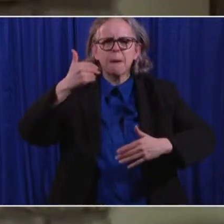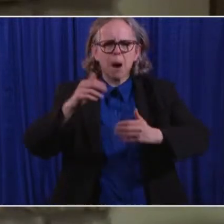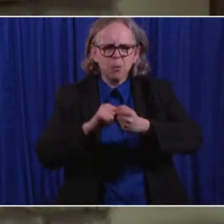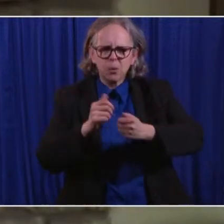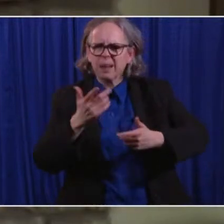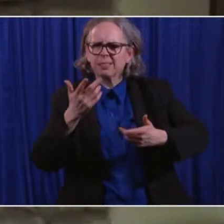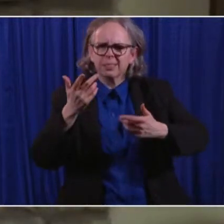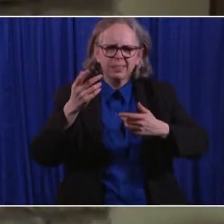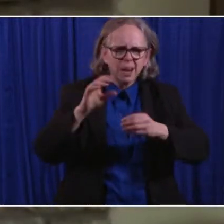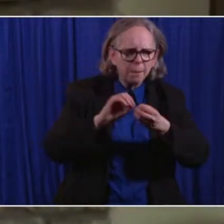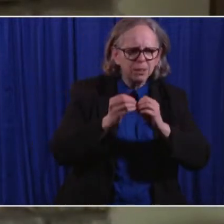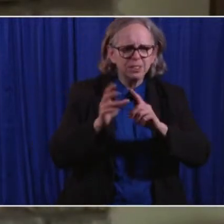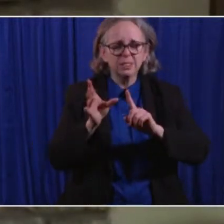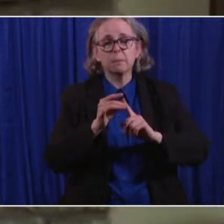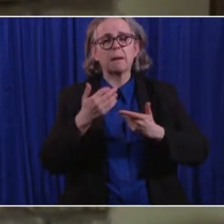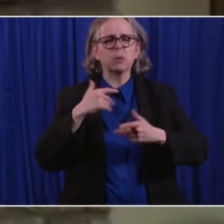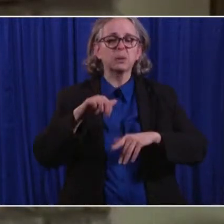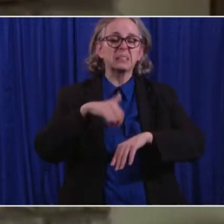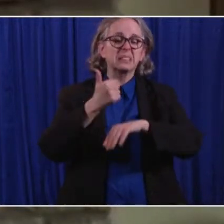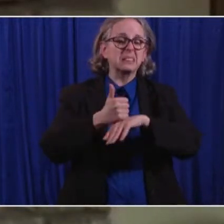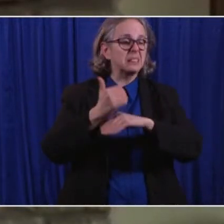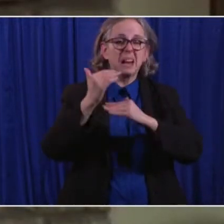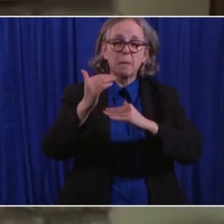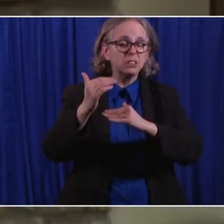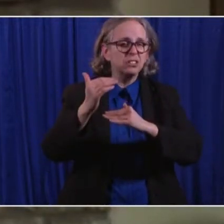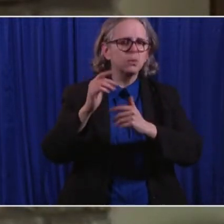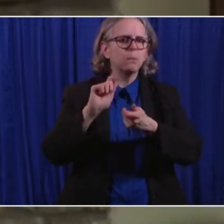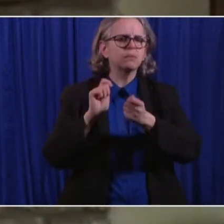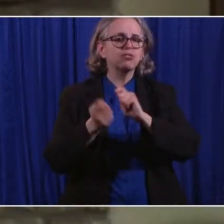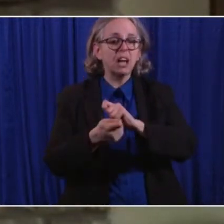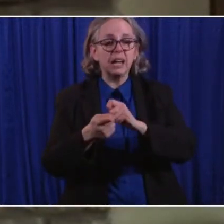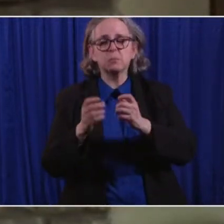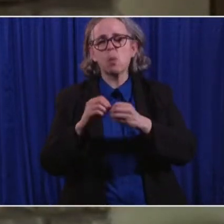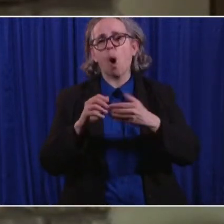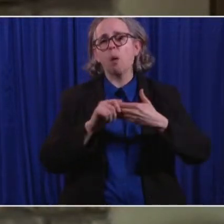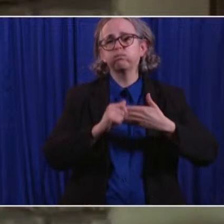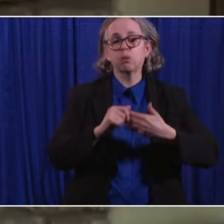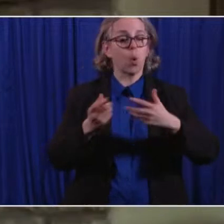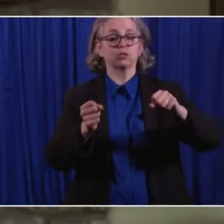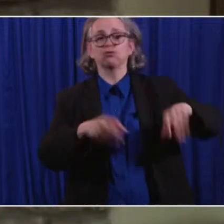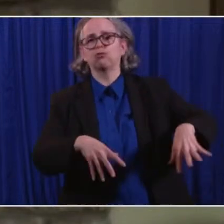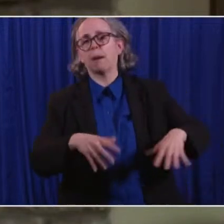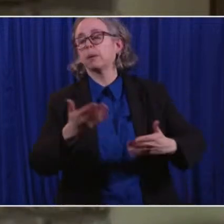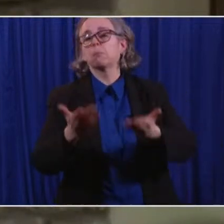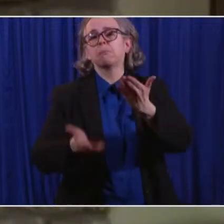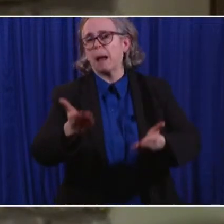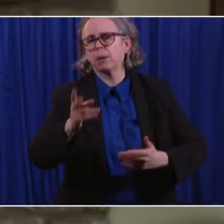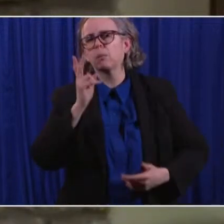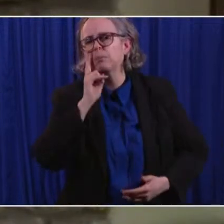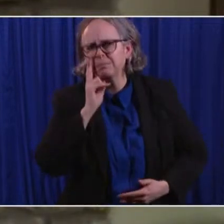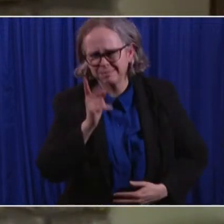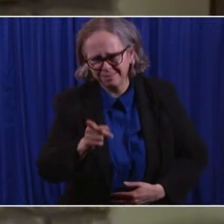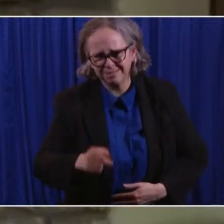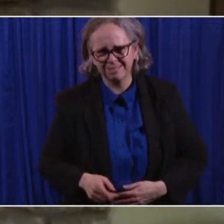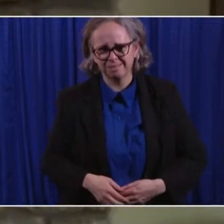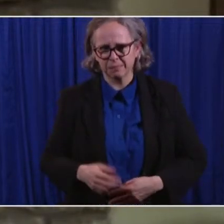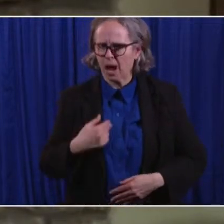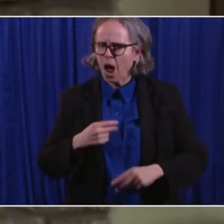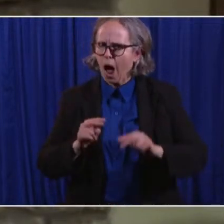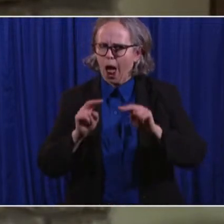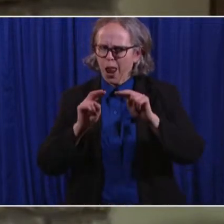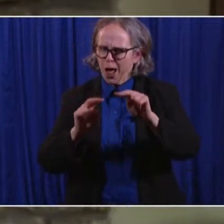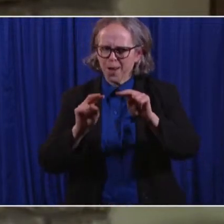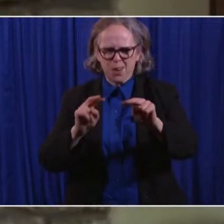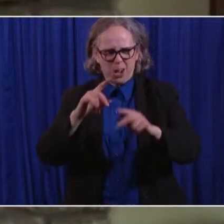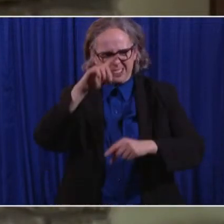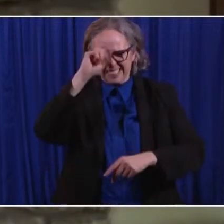now. So I look forward to a full ballparks this summer at some point,